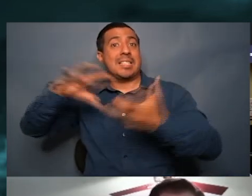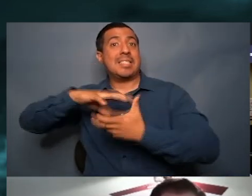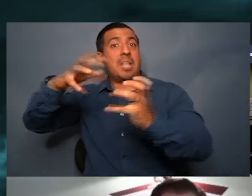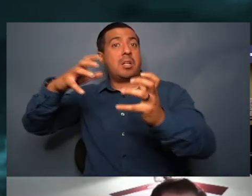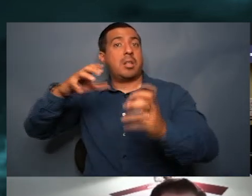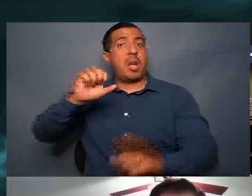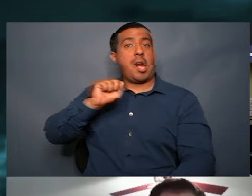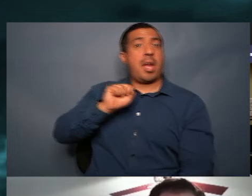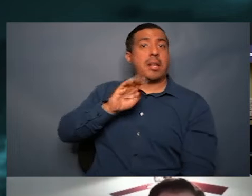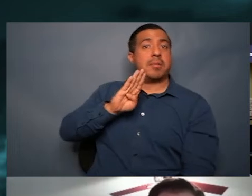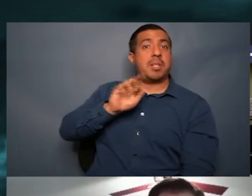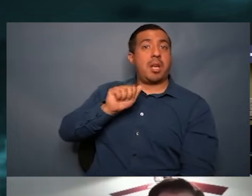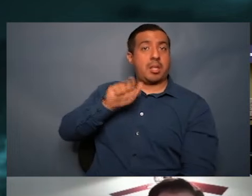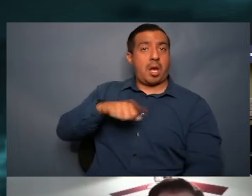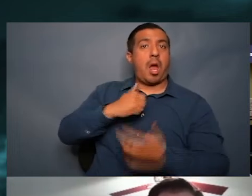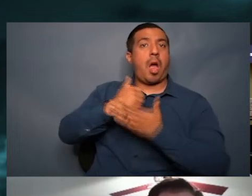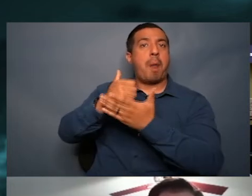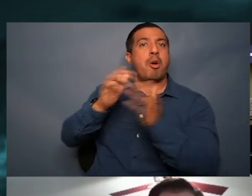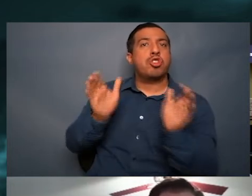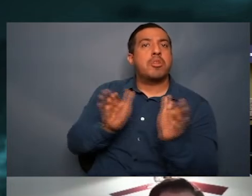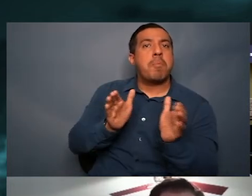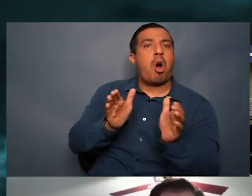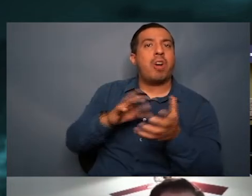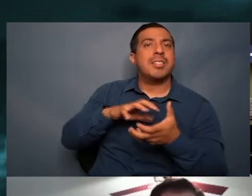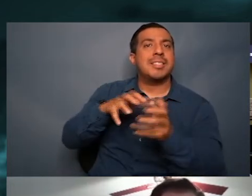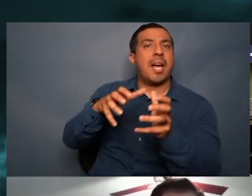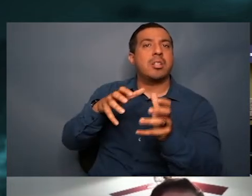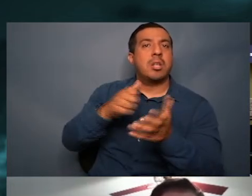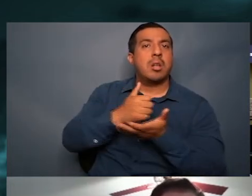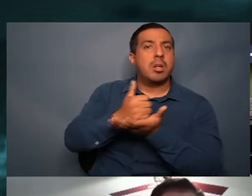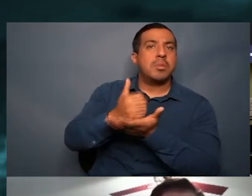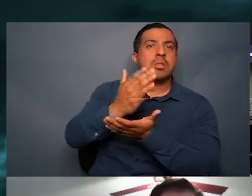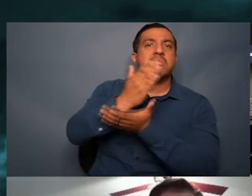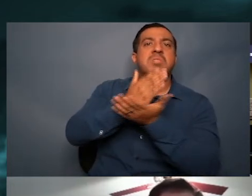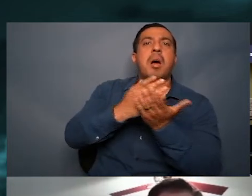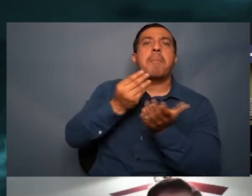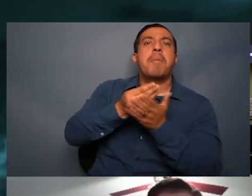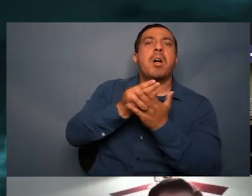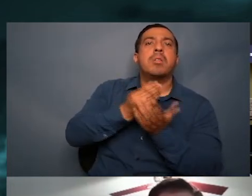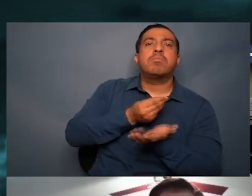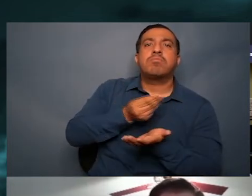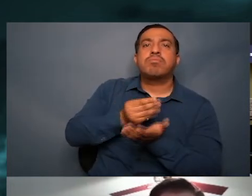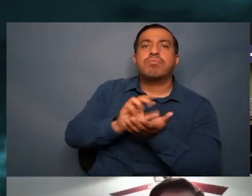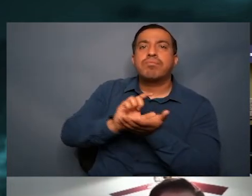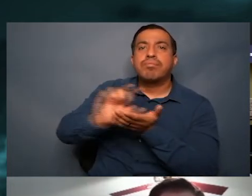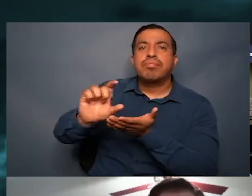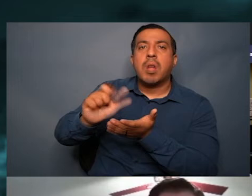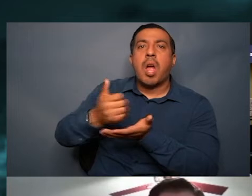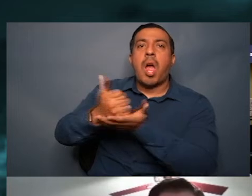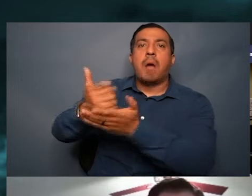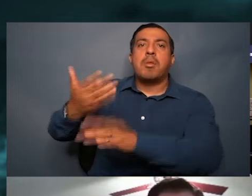help even in smaller disasters, and being able to provide funding to get your home fixed.